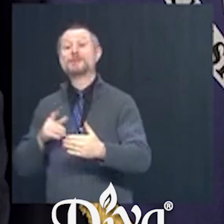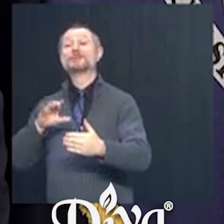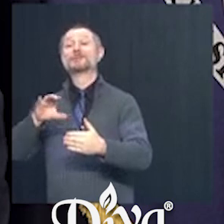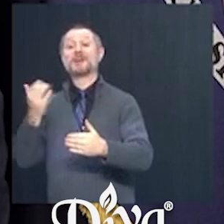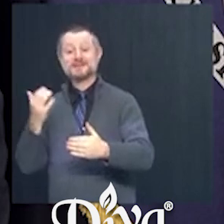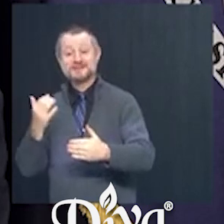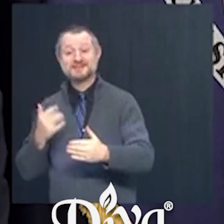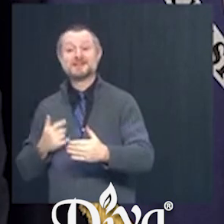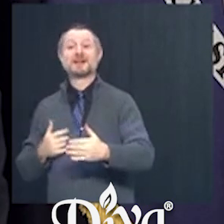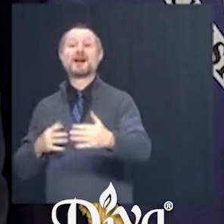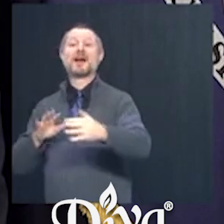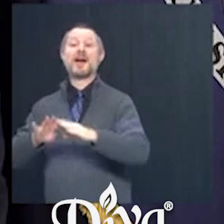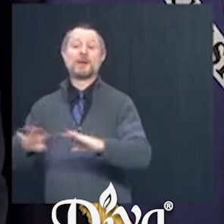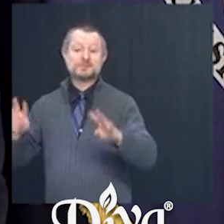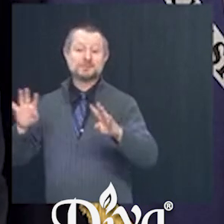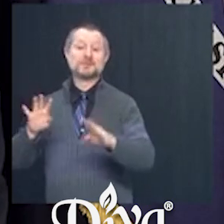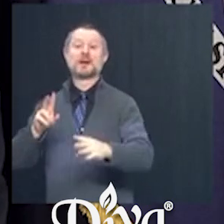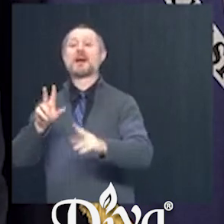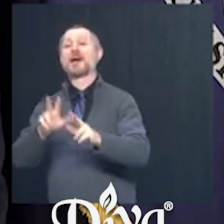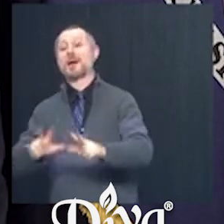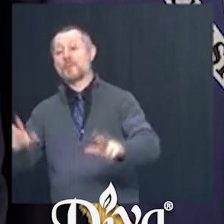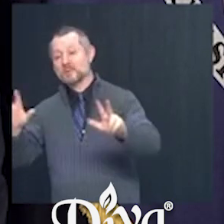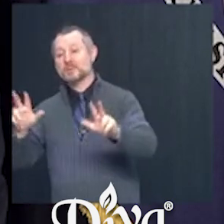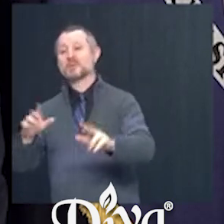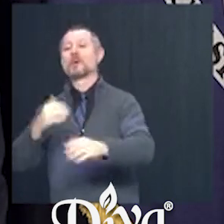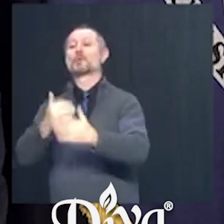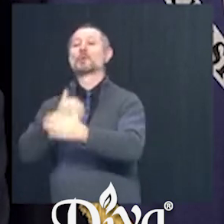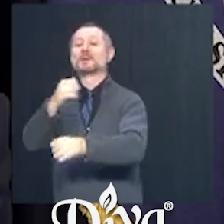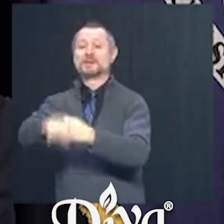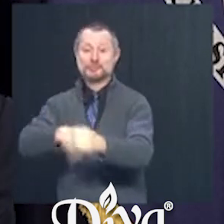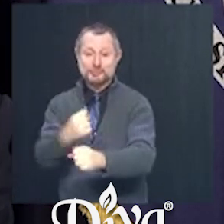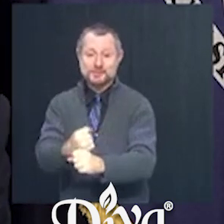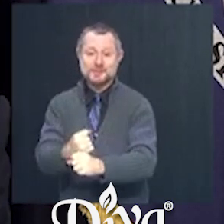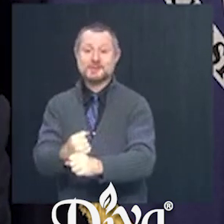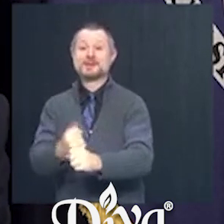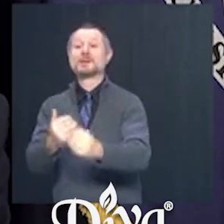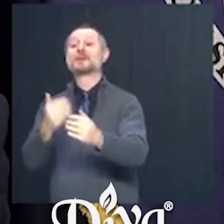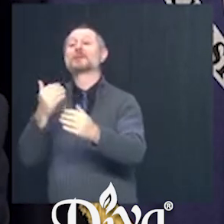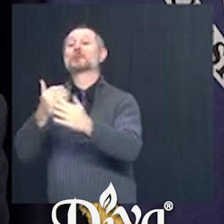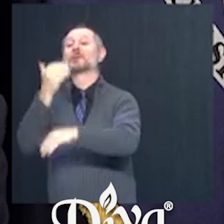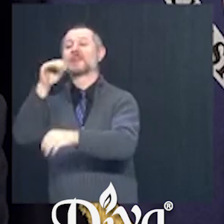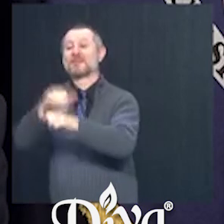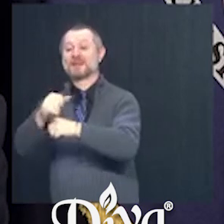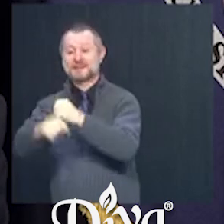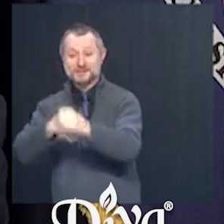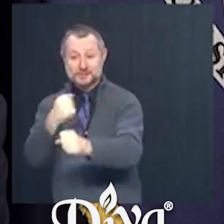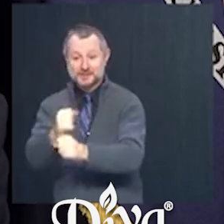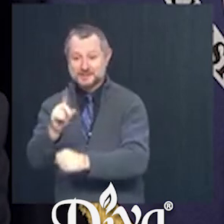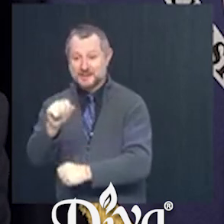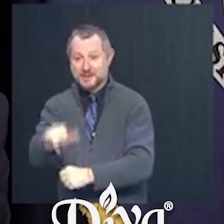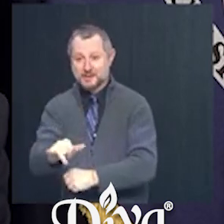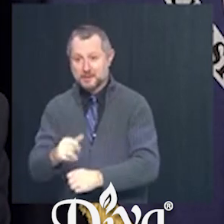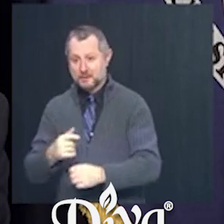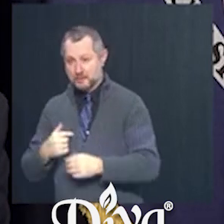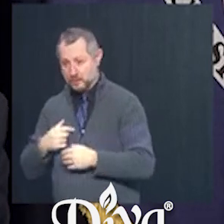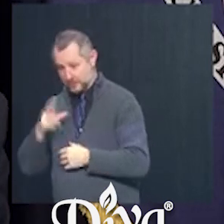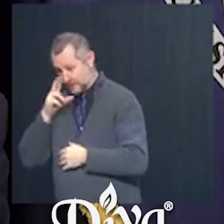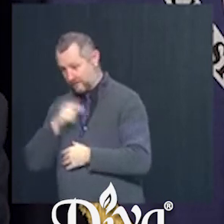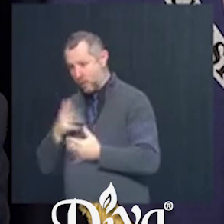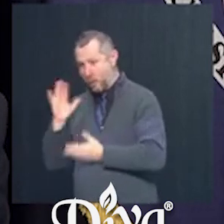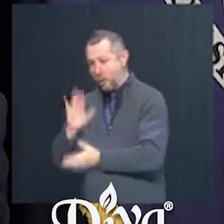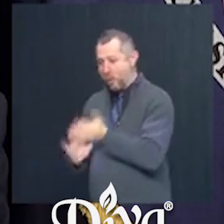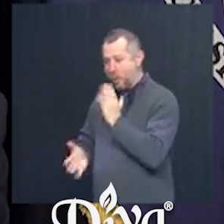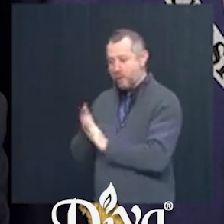Kwanzaa, Hanukkah, runs right into New Year's Eve, New Year's Day. That's why I said when we got to Thanksgiving, remember I said it's